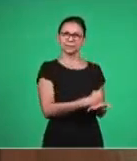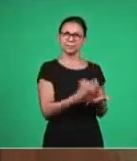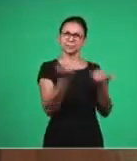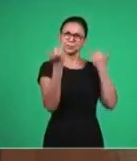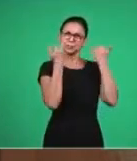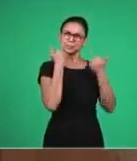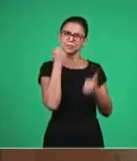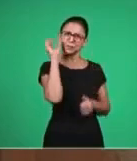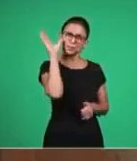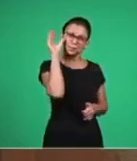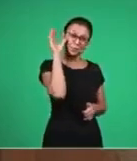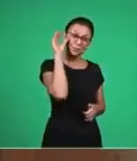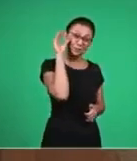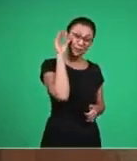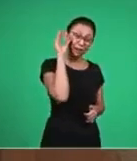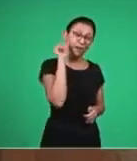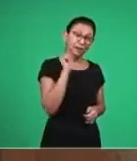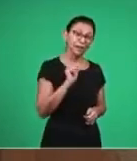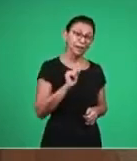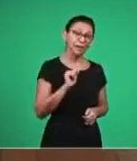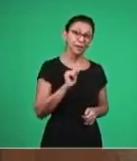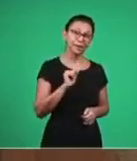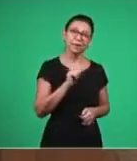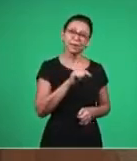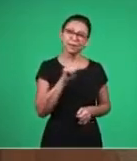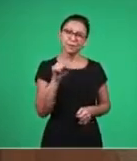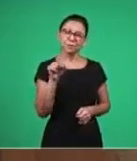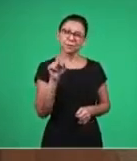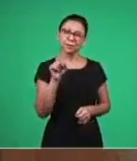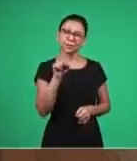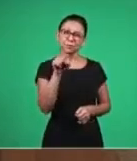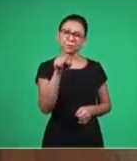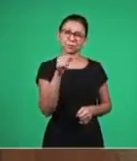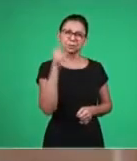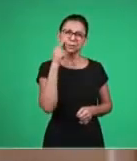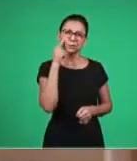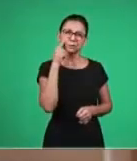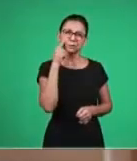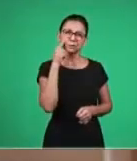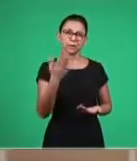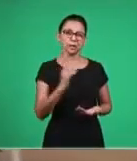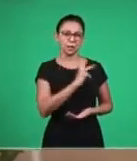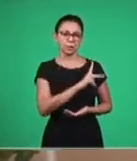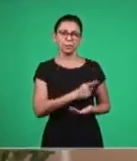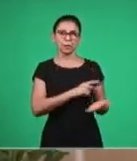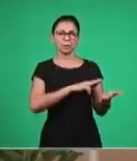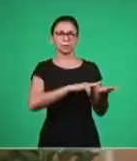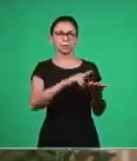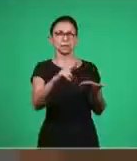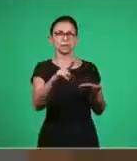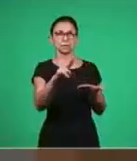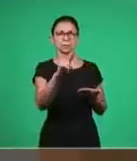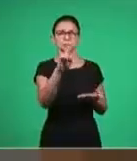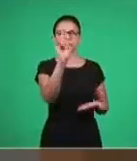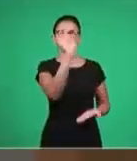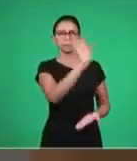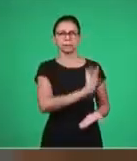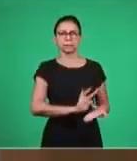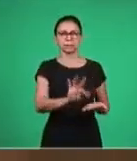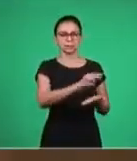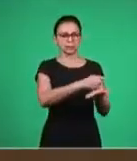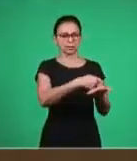more curious information in a certain way that you're gonna see in